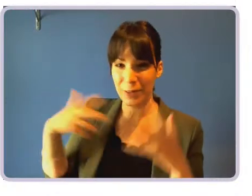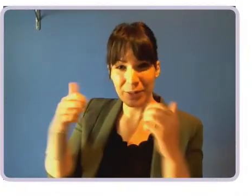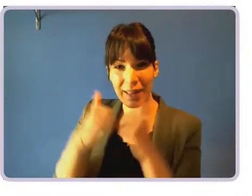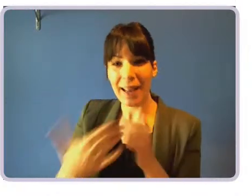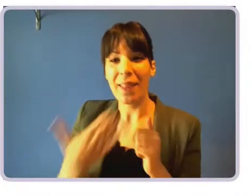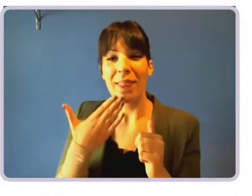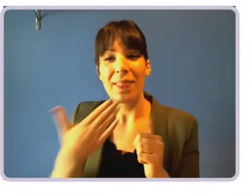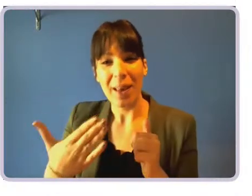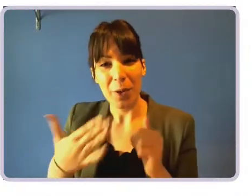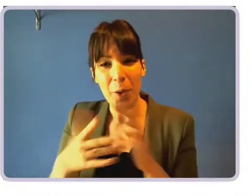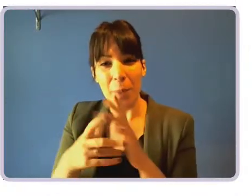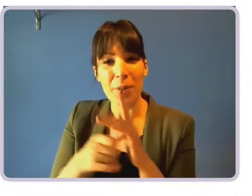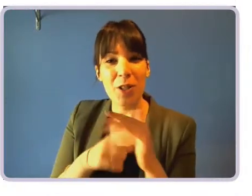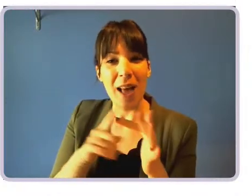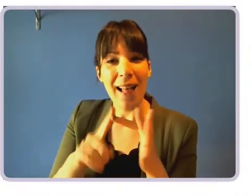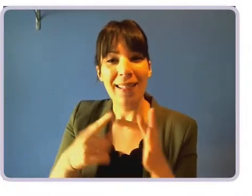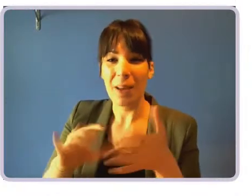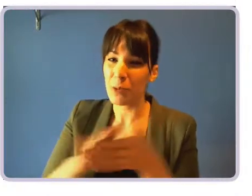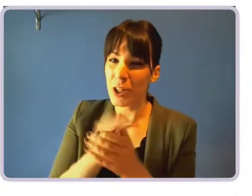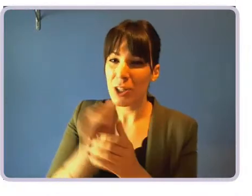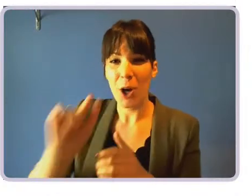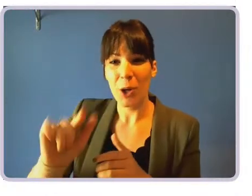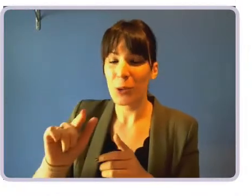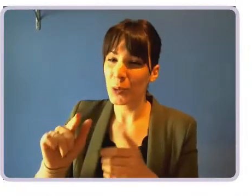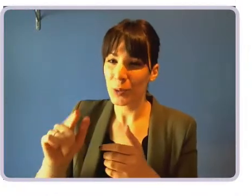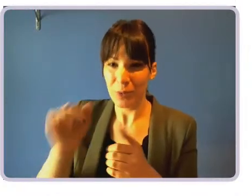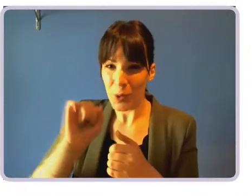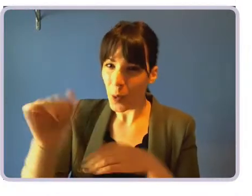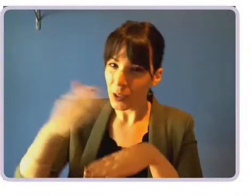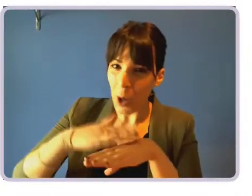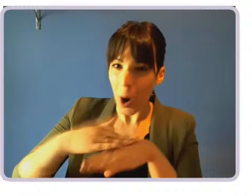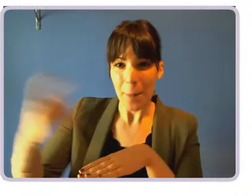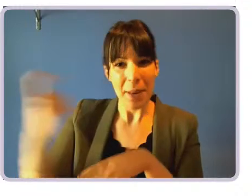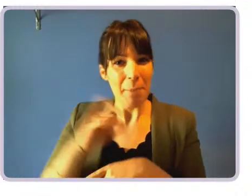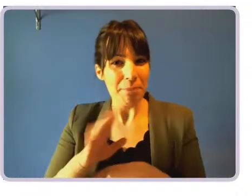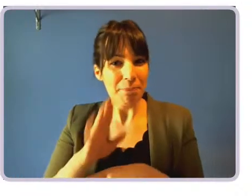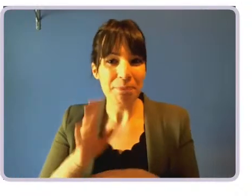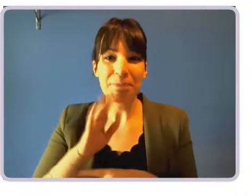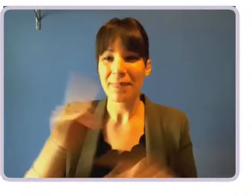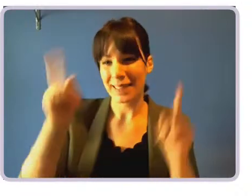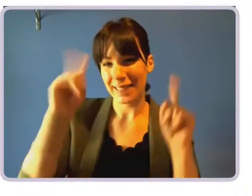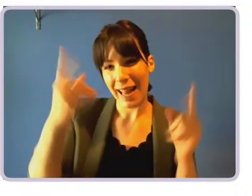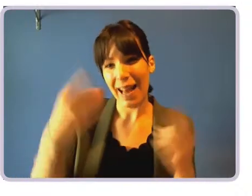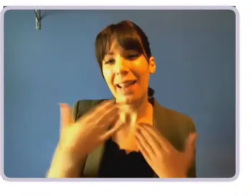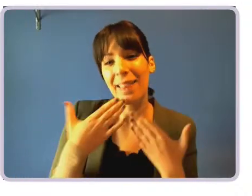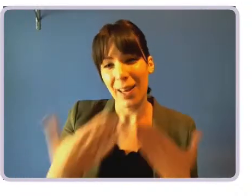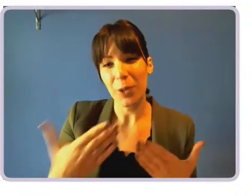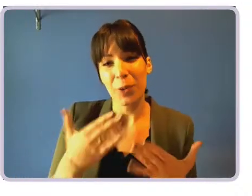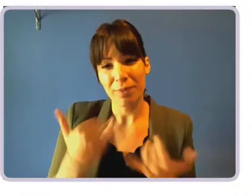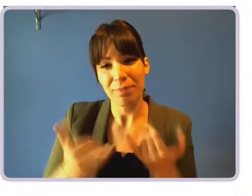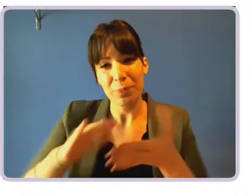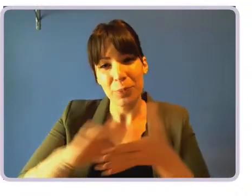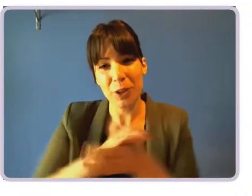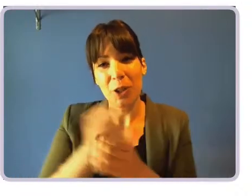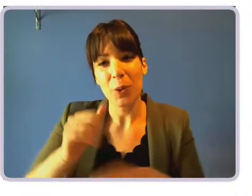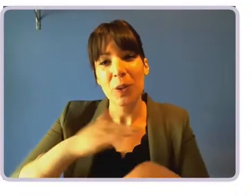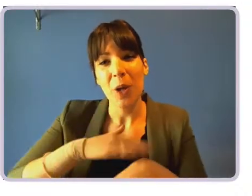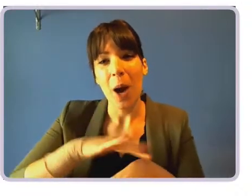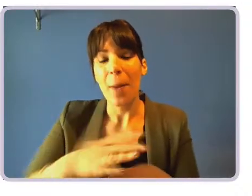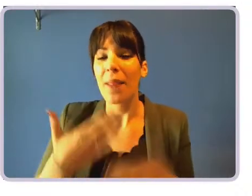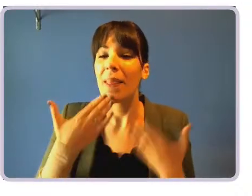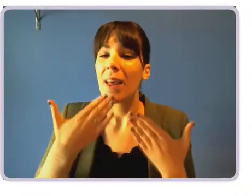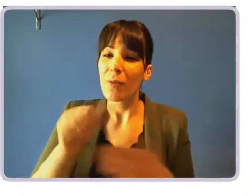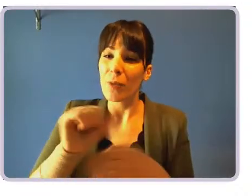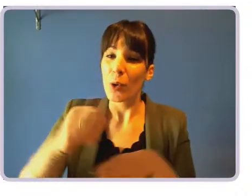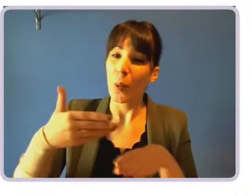really appreciate you taking your time out of your busy day to come and speak with us all today. It's really, really much appreciated. And thank you for all the work you have done.